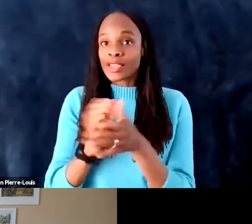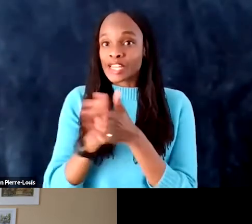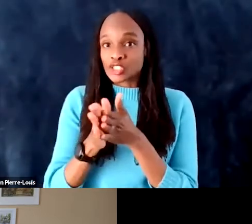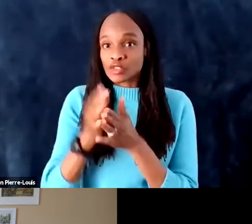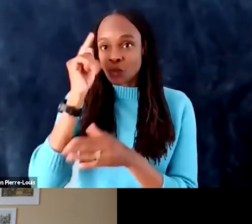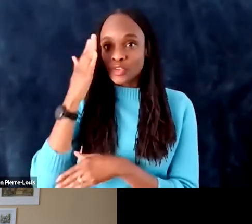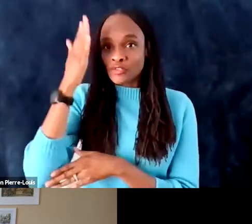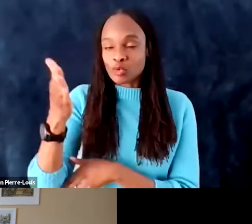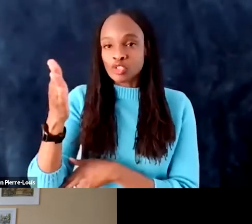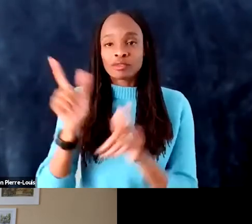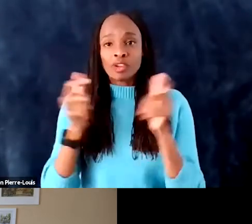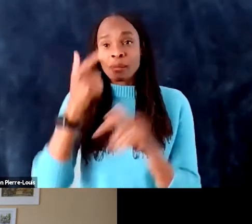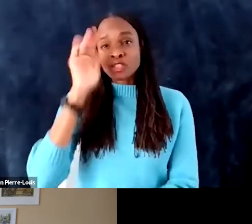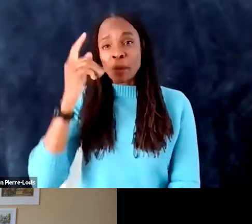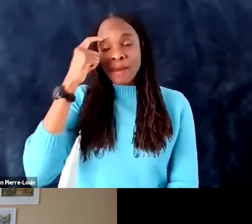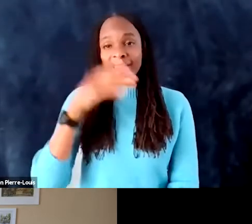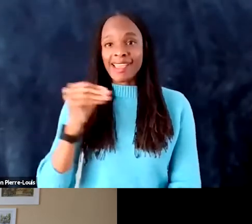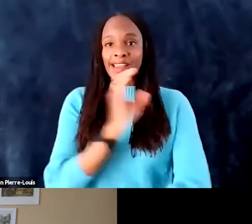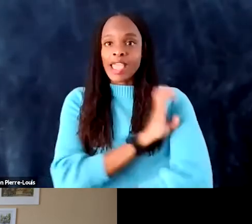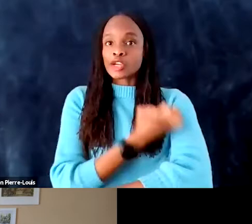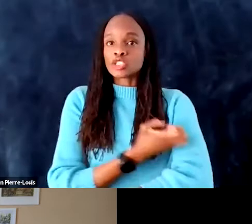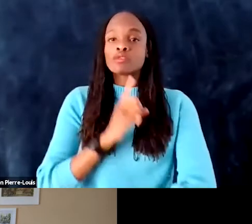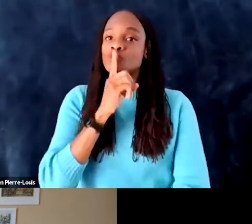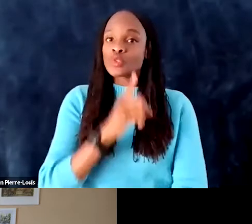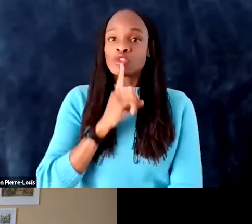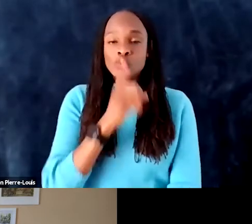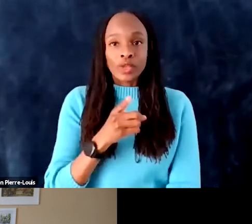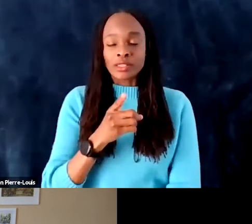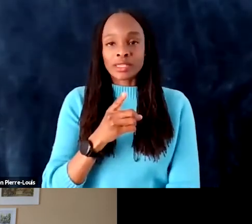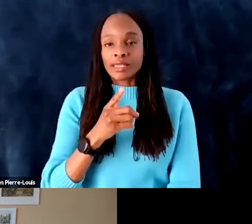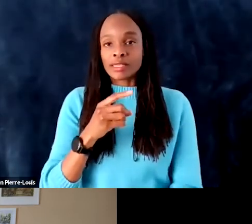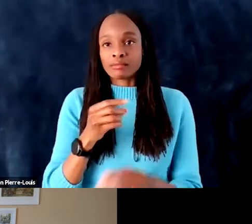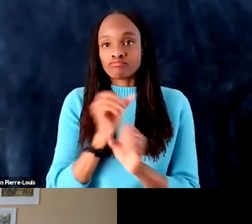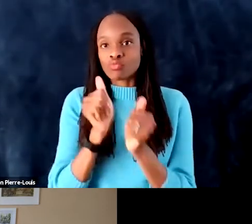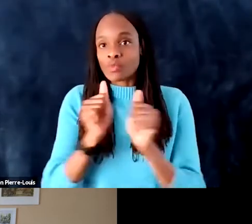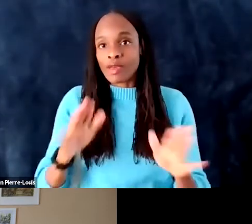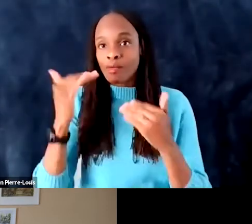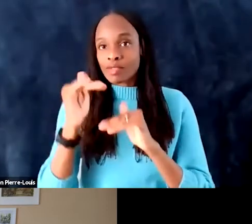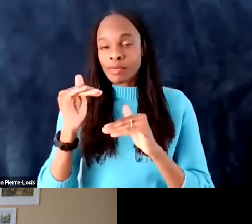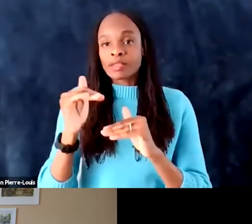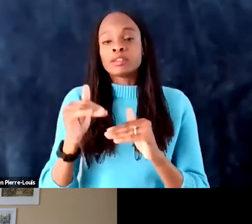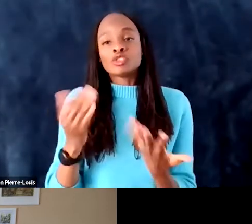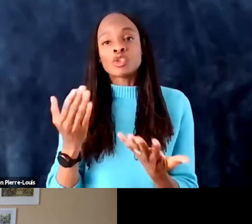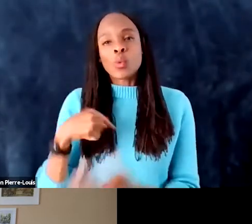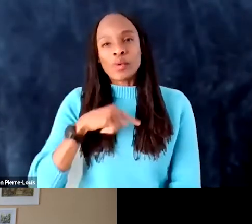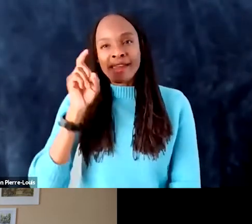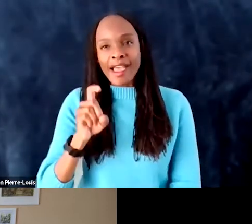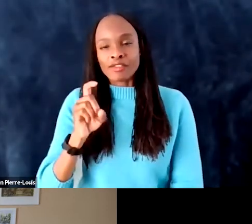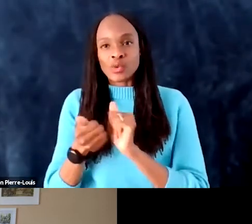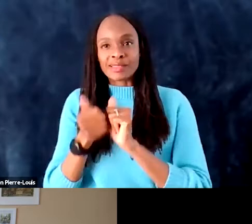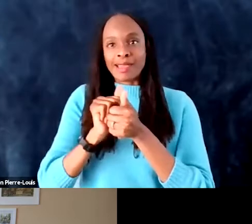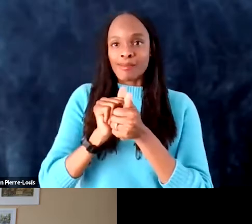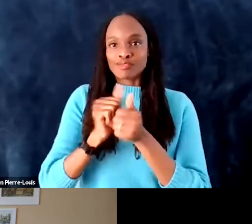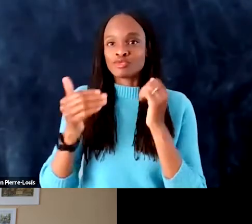because her mind and her energy are truly, truly boundless. Liz sees, as we do, that we must adapt new